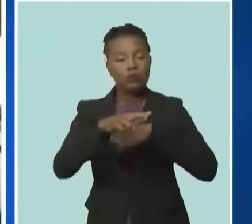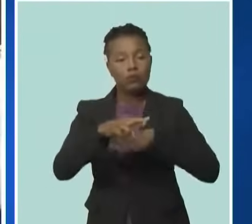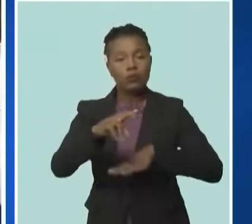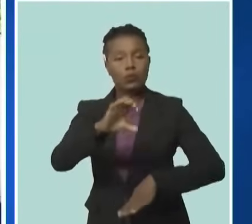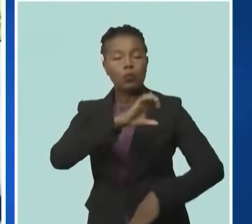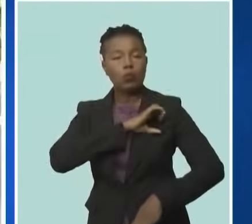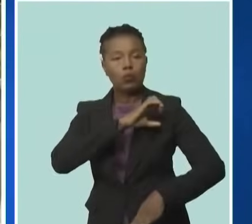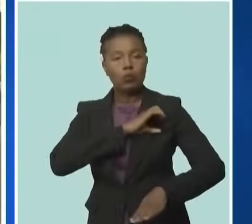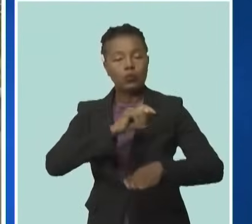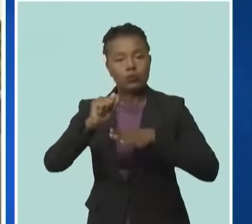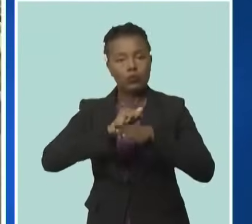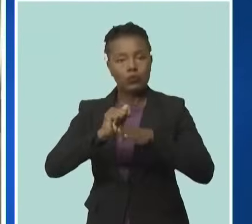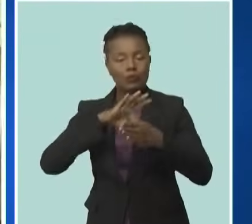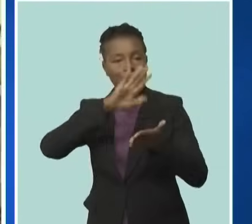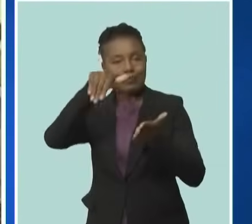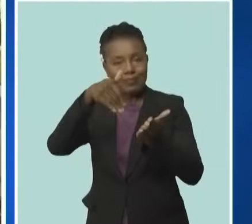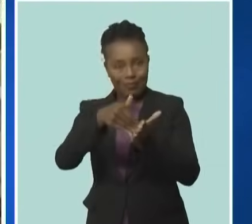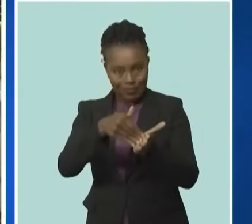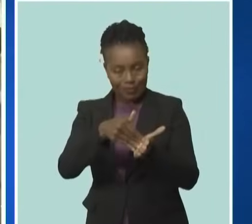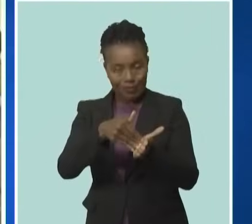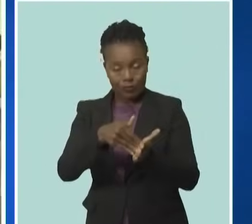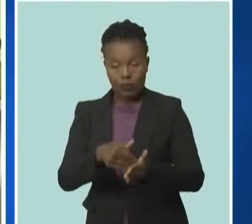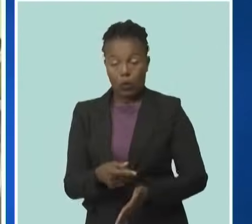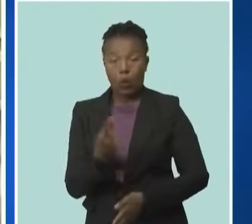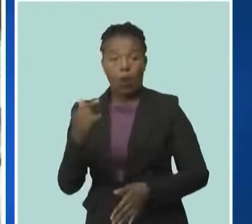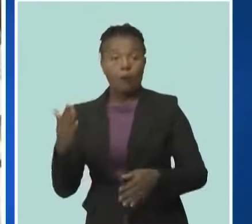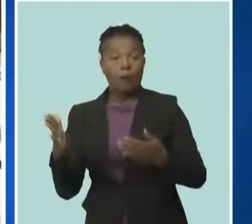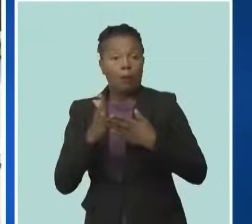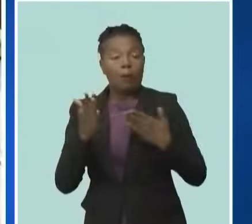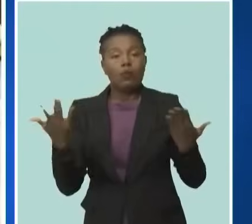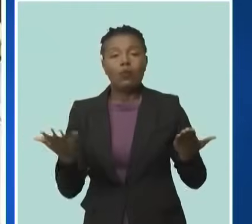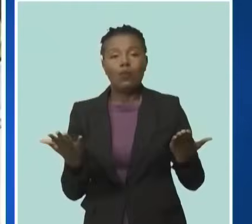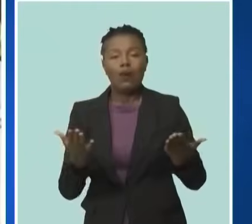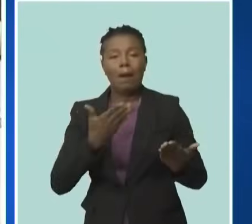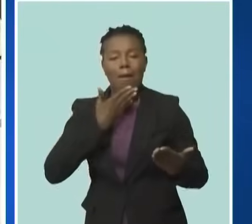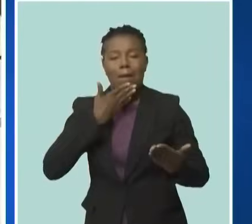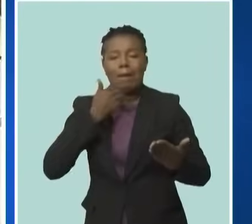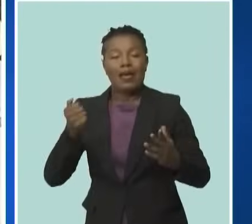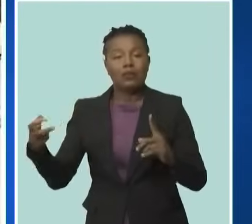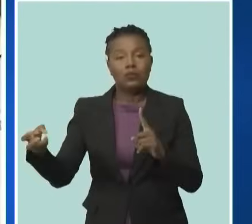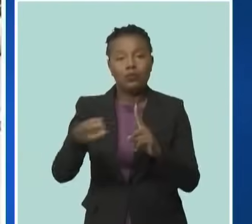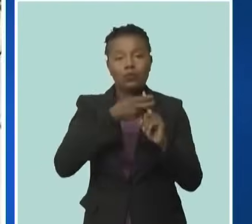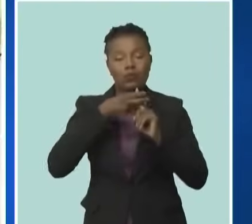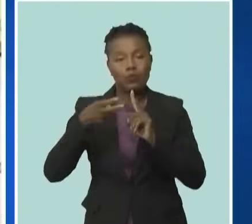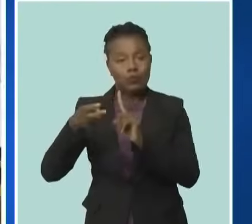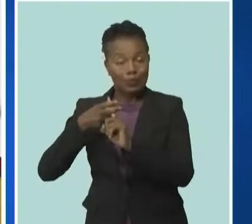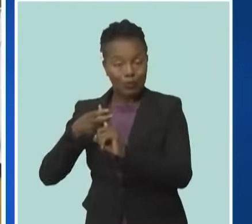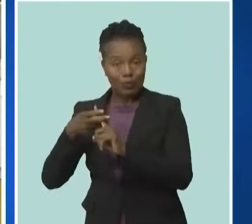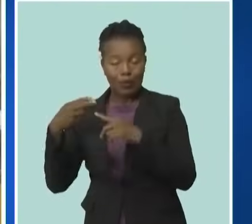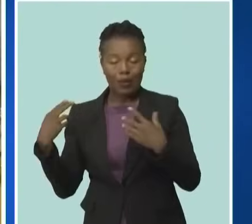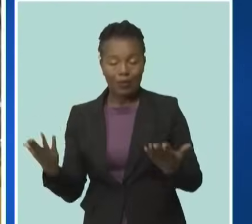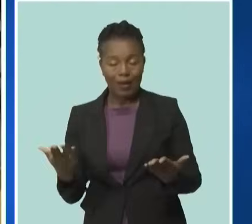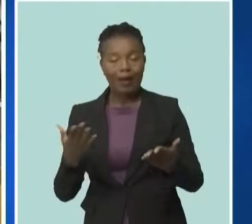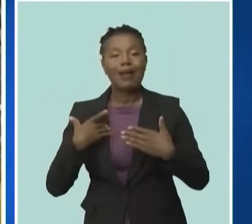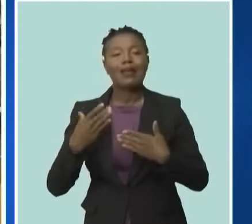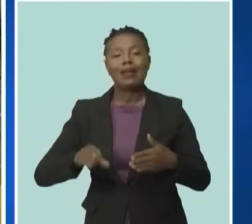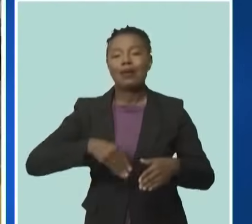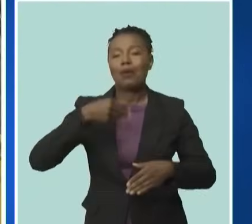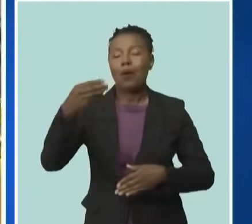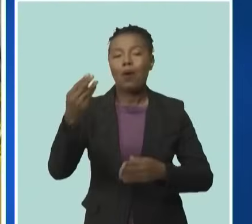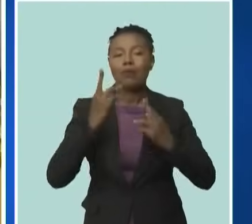Center. Among the honors she copped was Best Recruit, in addition to taking home the coveted Baton of